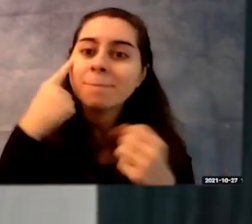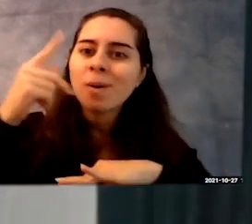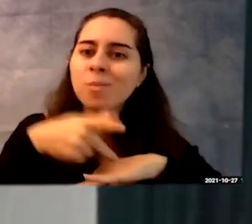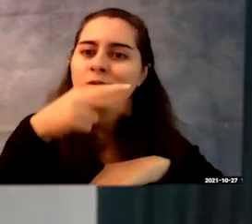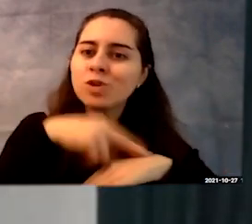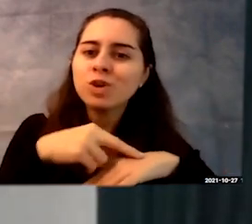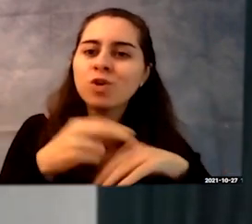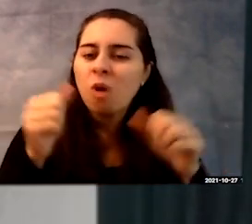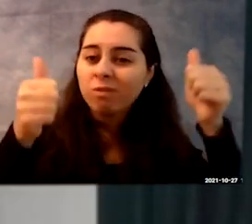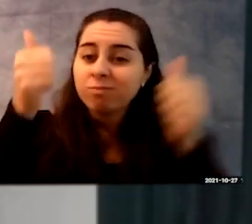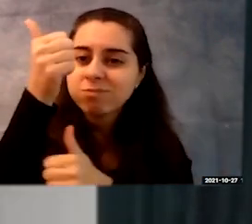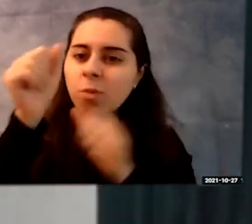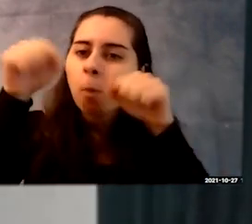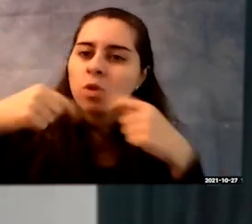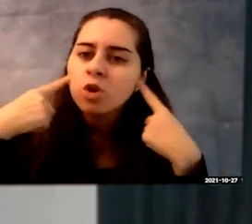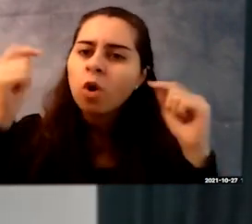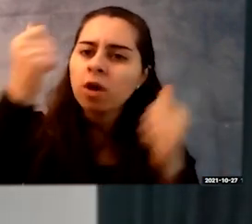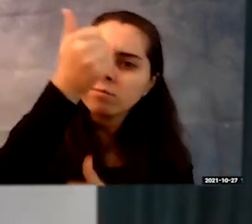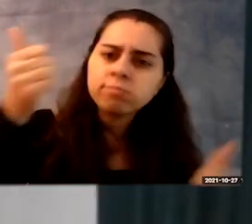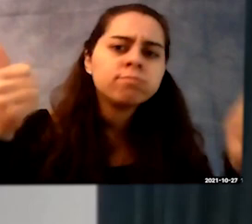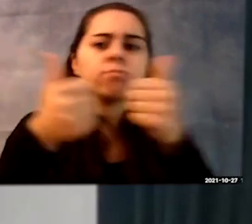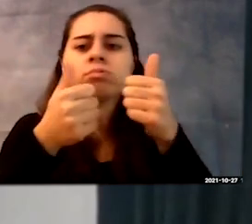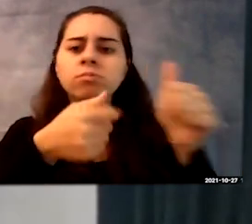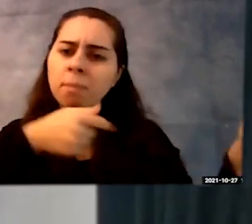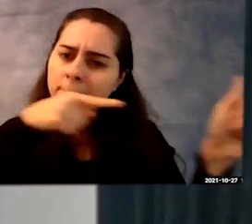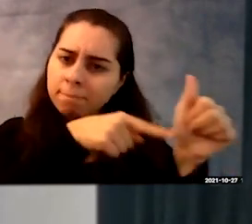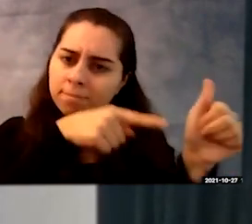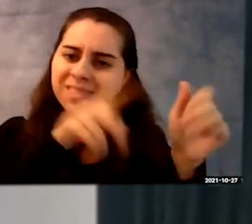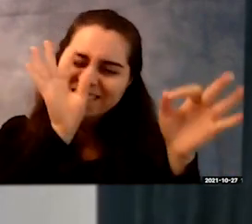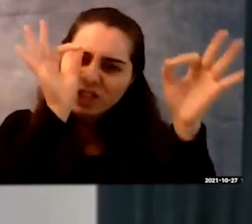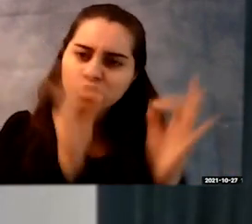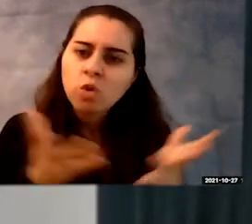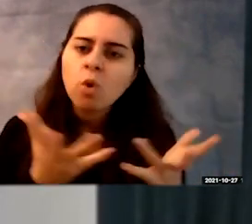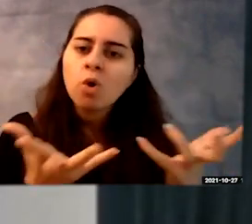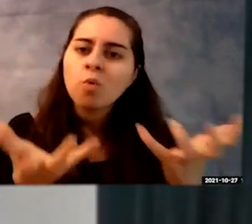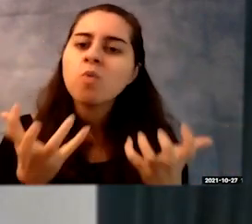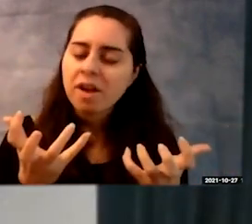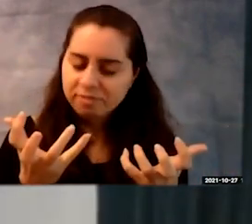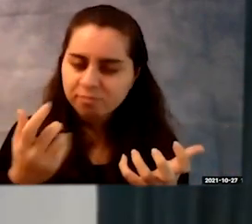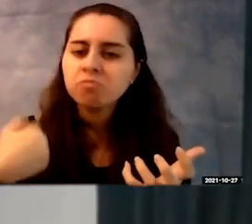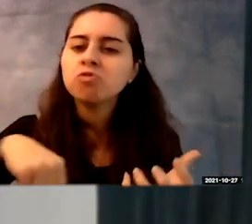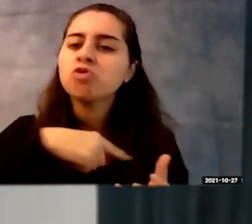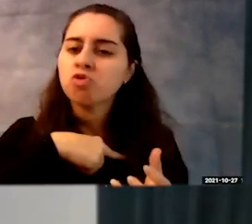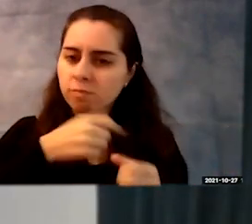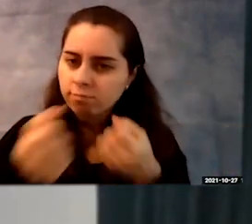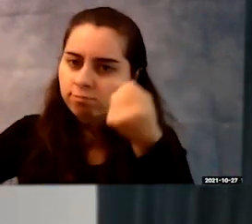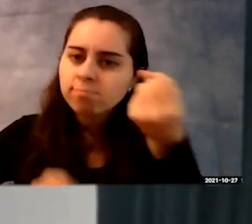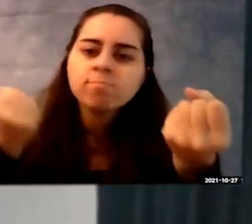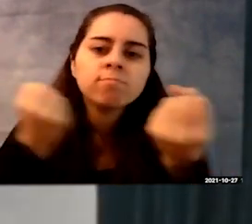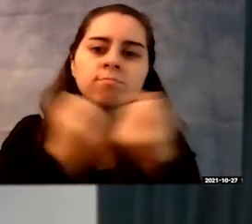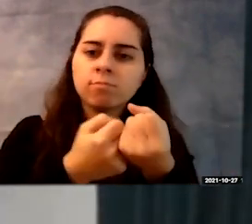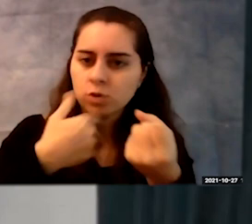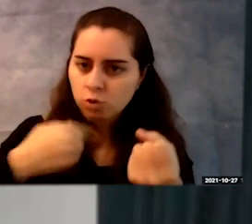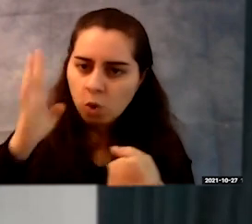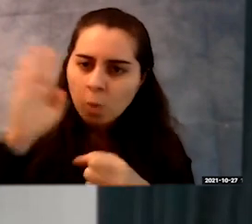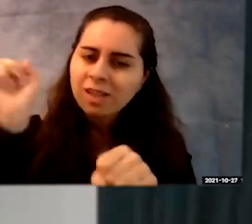its right to self-determination is key. I will keep working with my colleagues from the Congressional Black